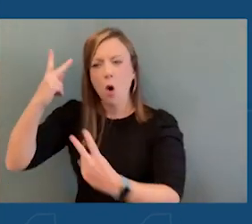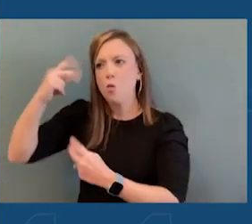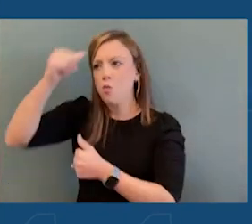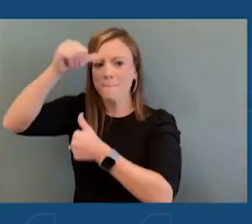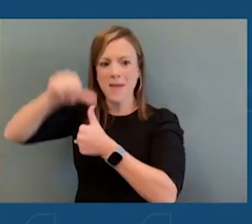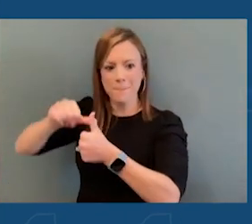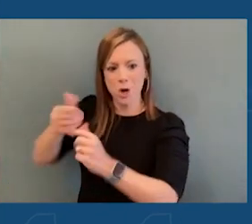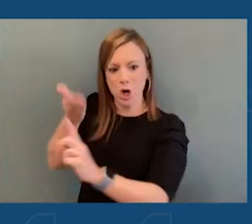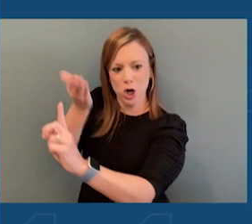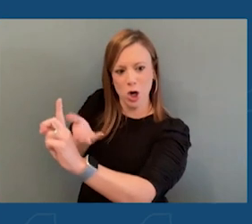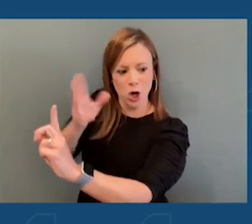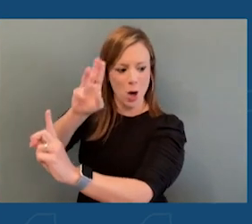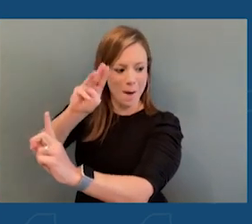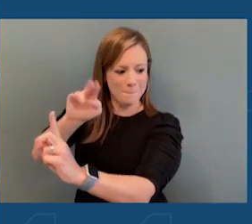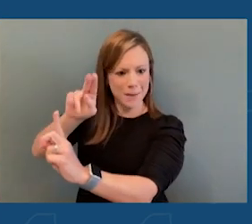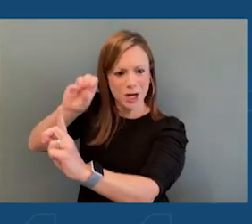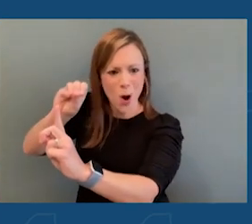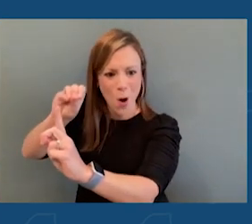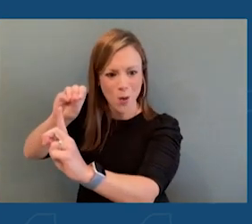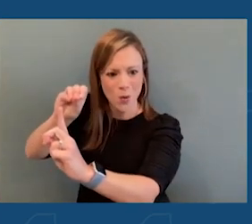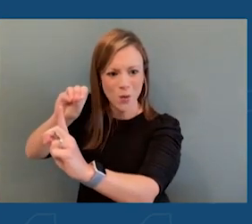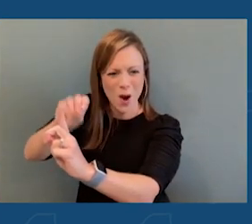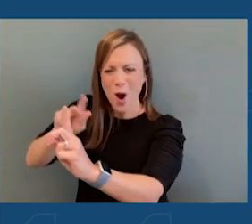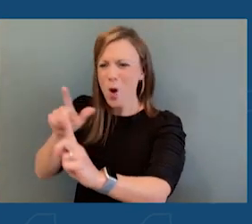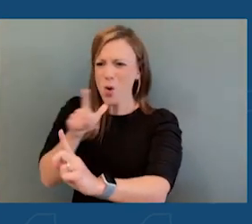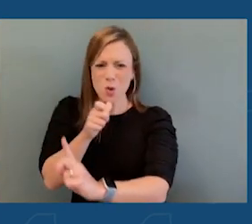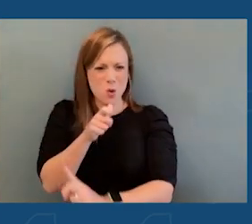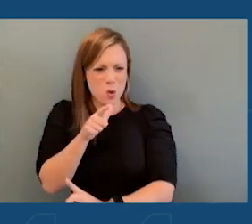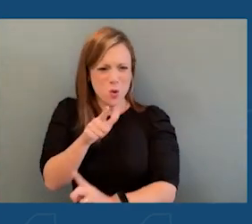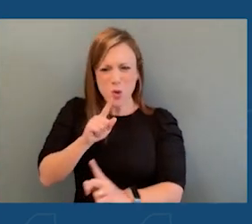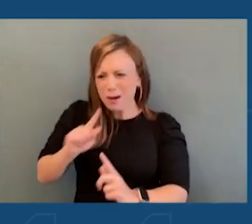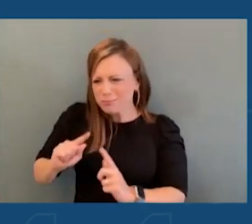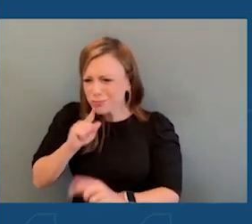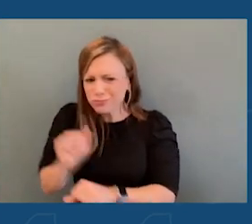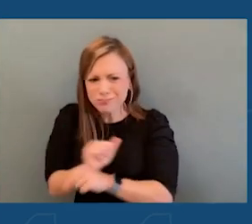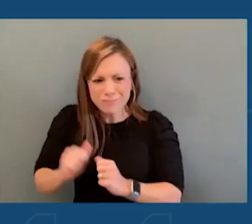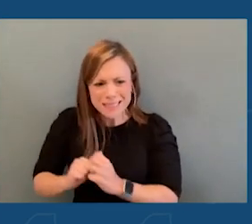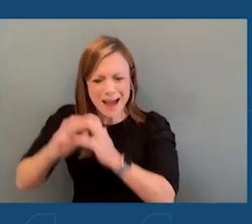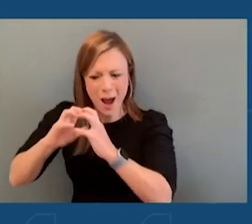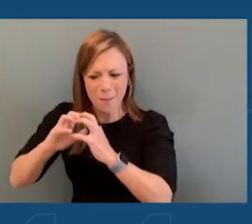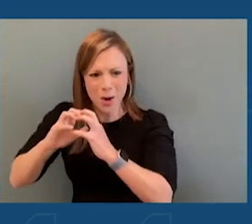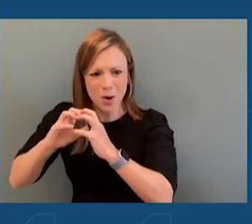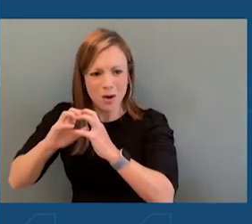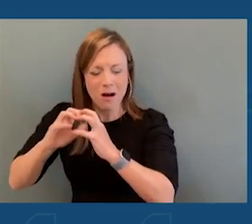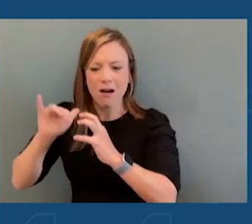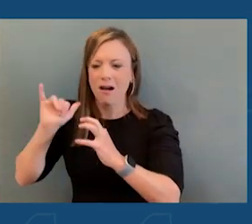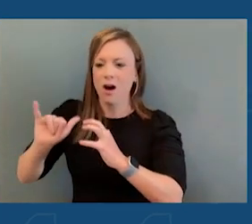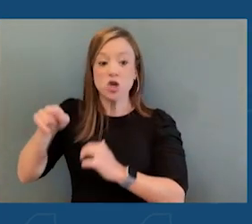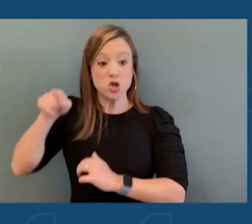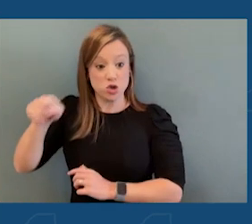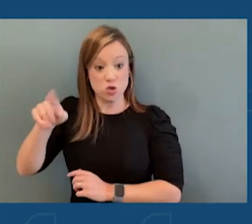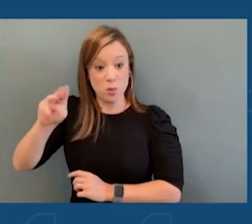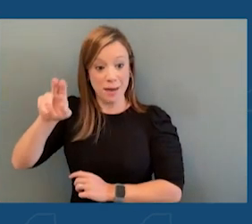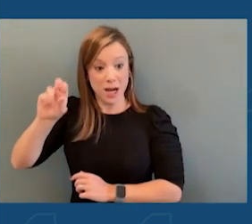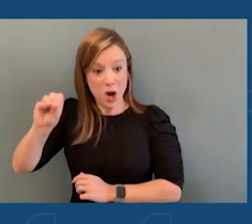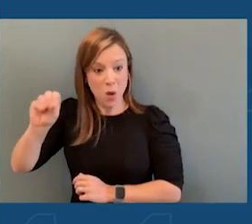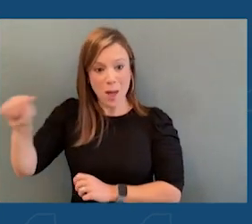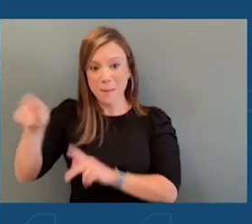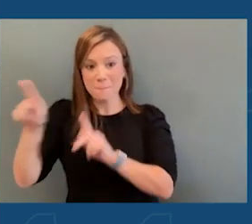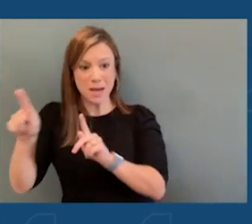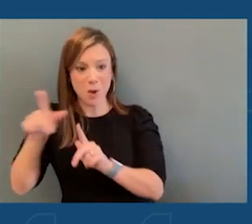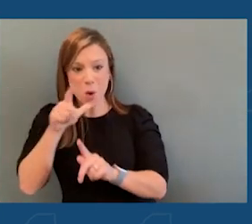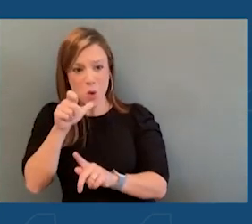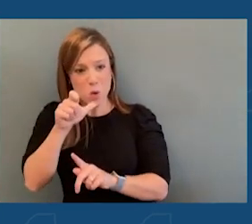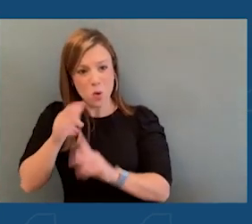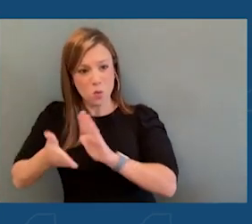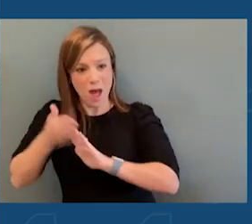Who was in charge? Who brought this to life? And you and the members of this incredible organization will deserve the credit. So your